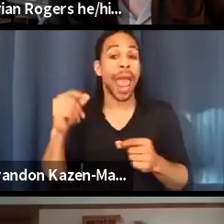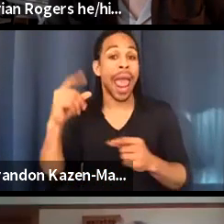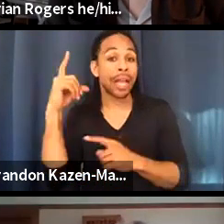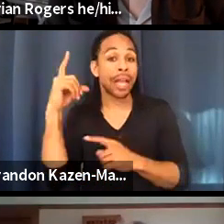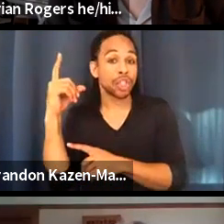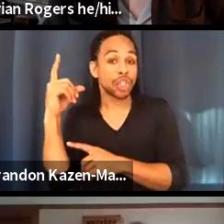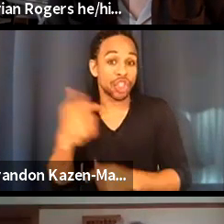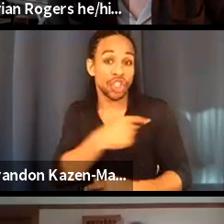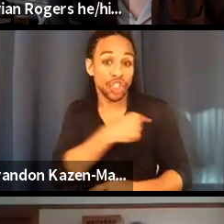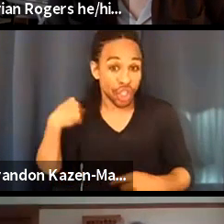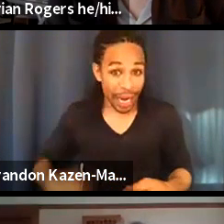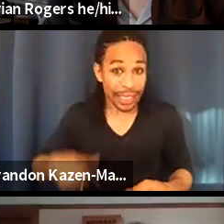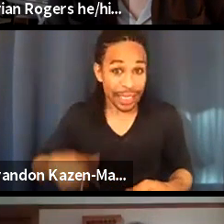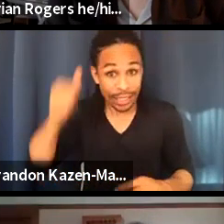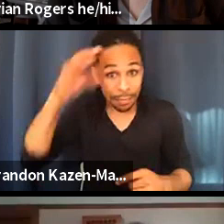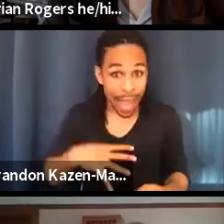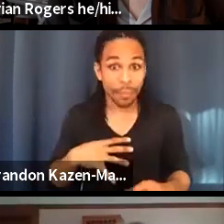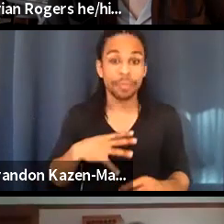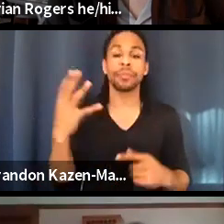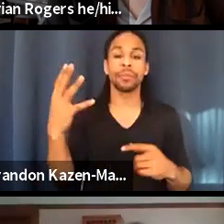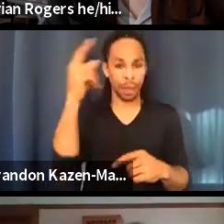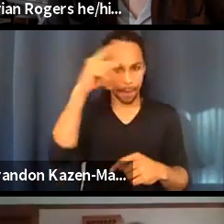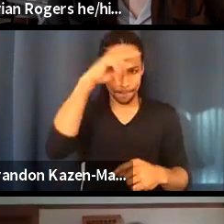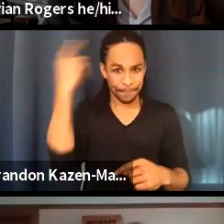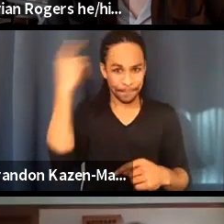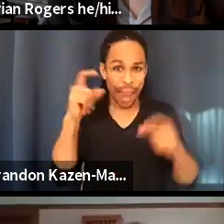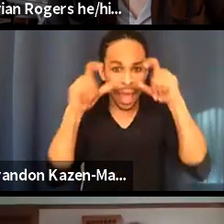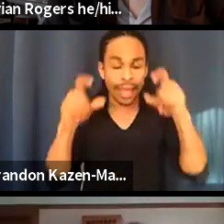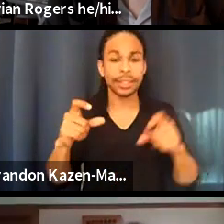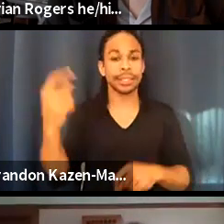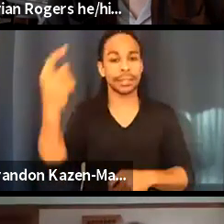a black shirt, and I have a shaved head.